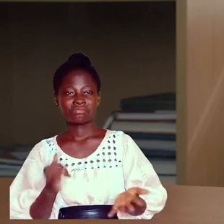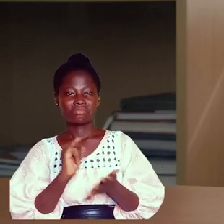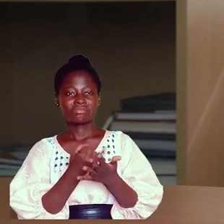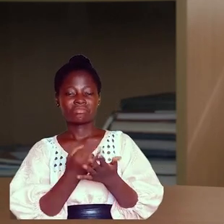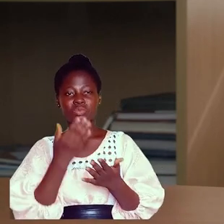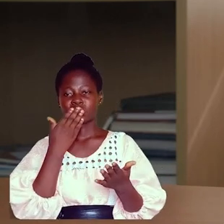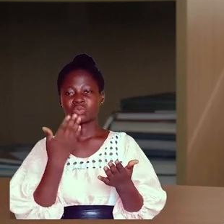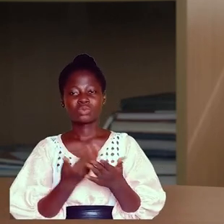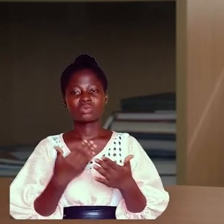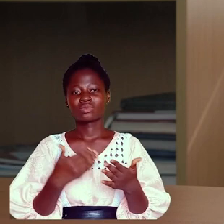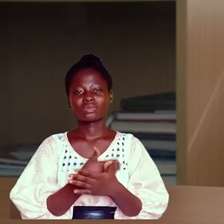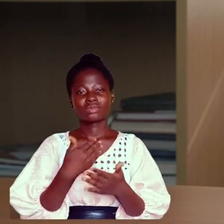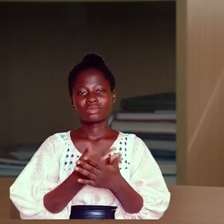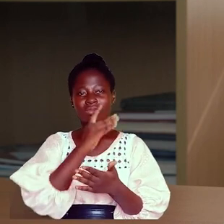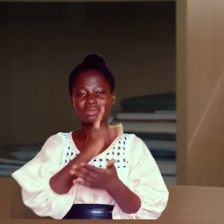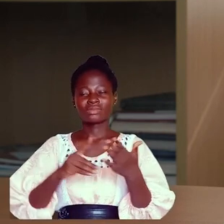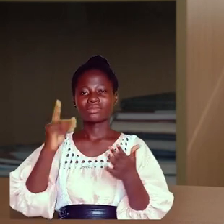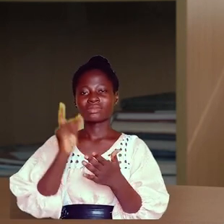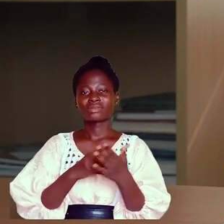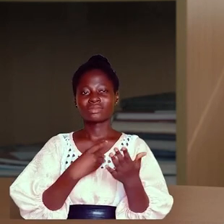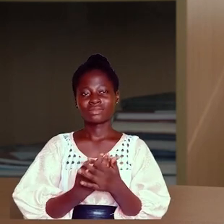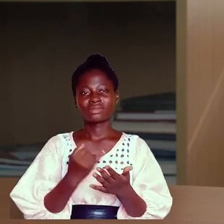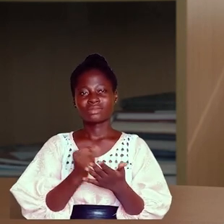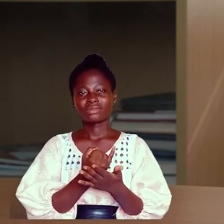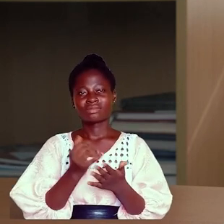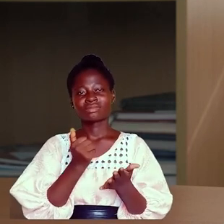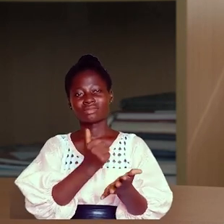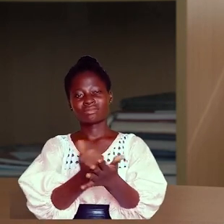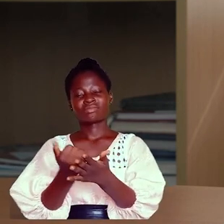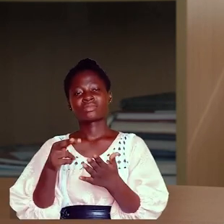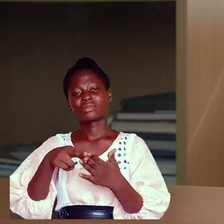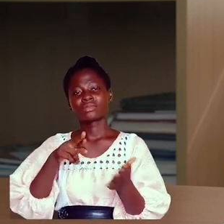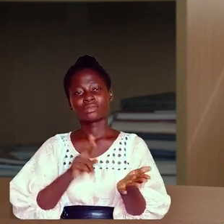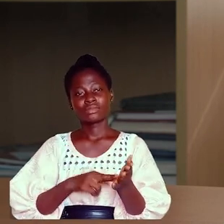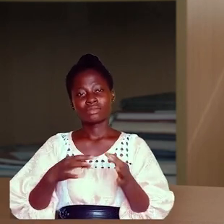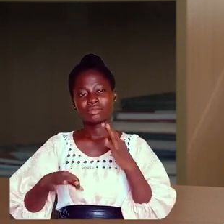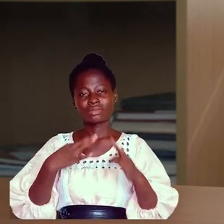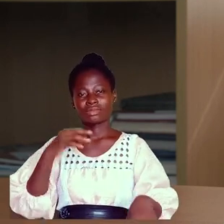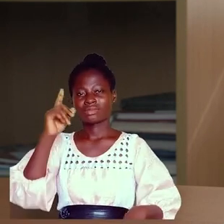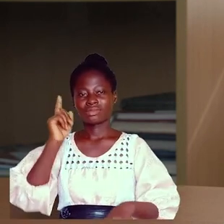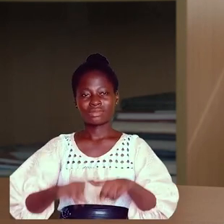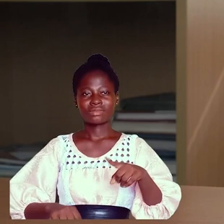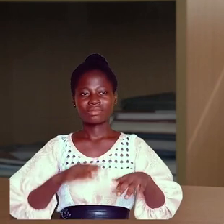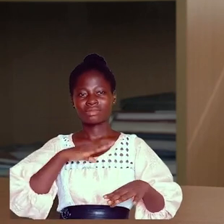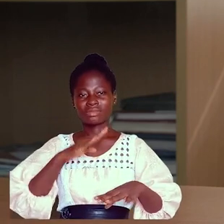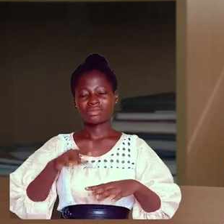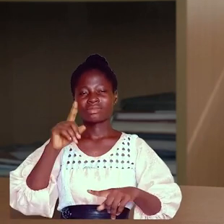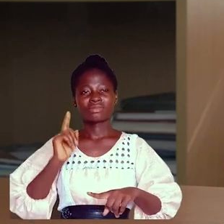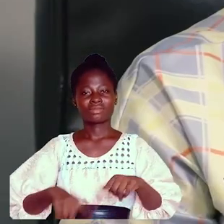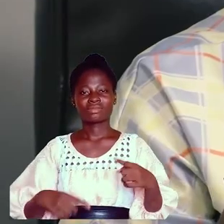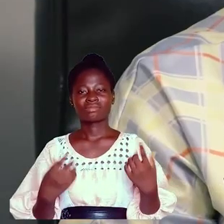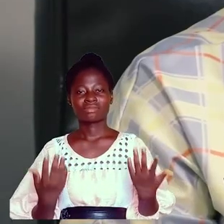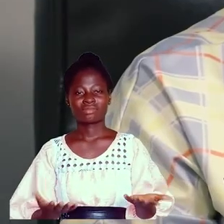And so the good news is that even with the discrimination report, an institution can report on your behalf if you yourself cannot come forth with your